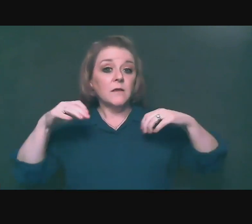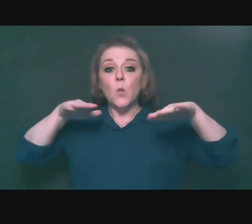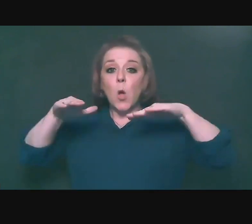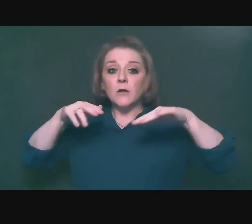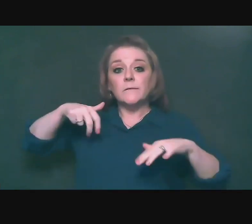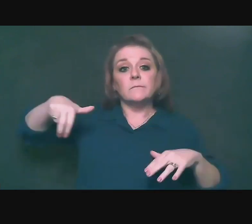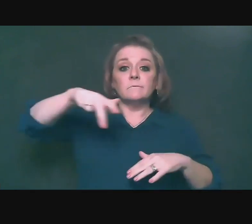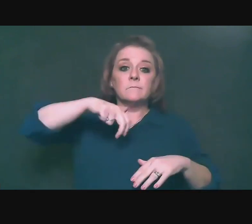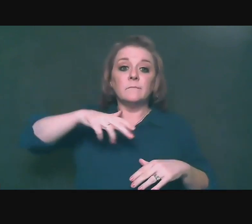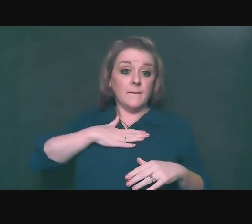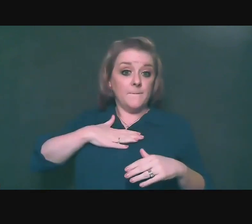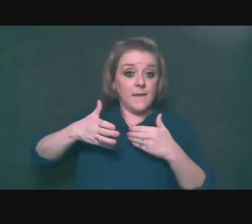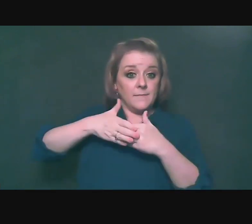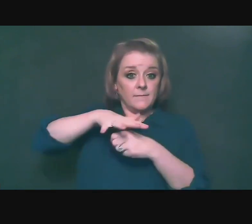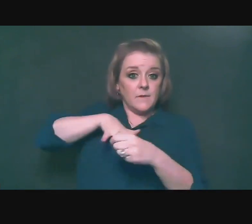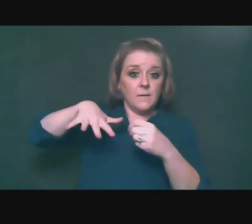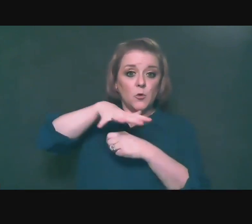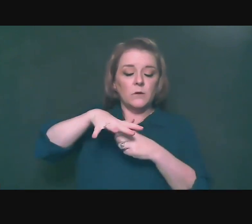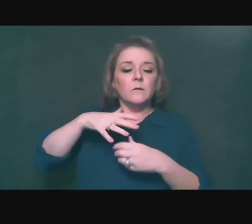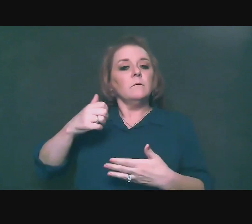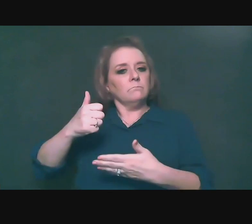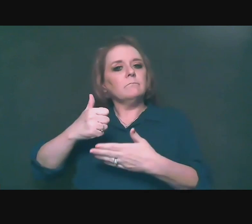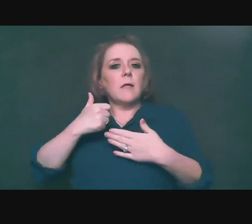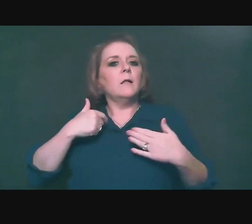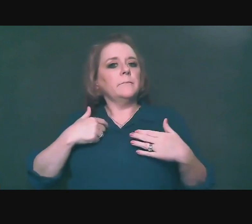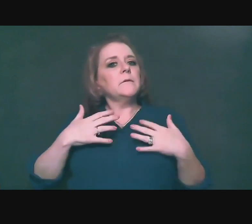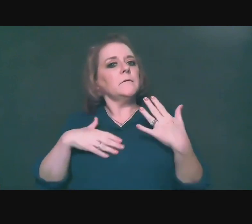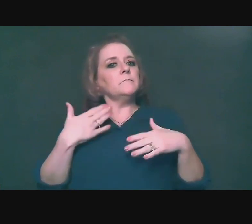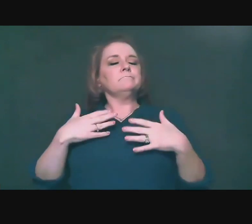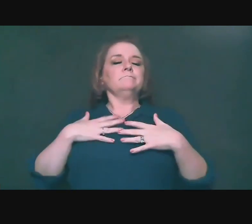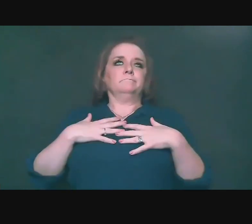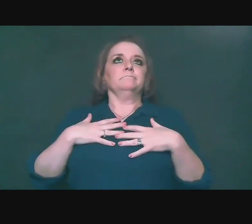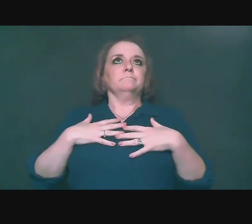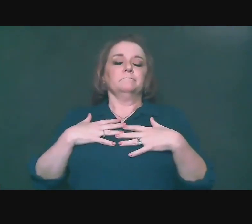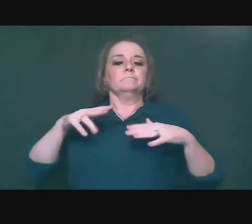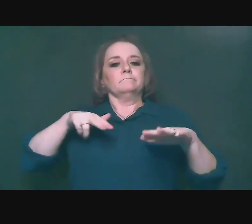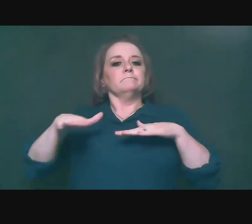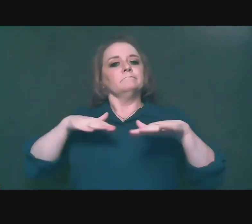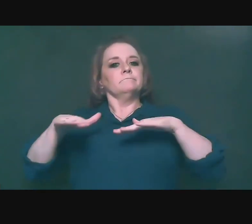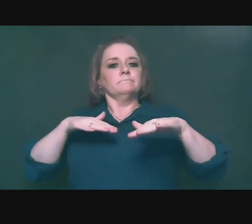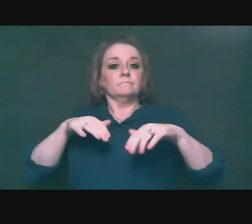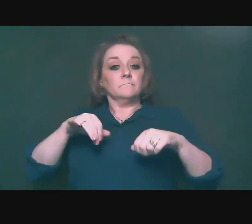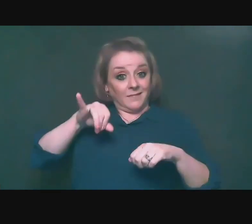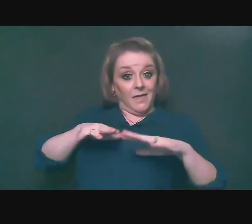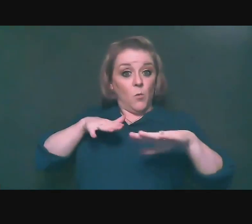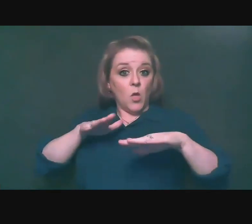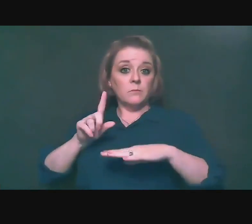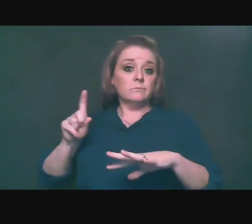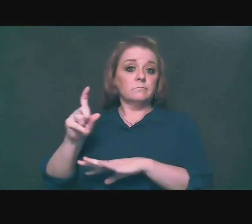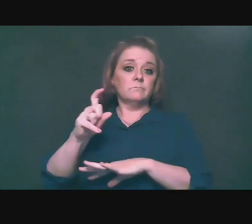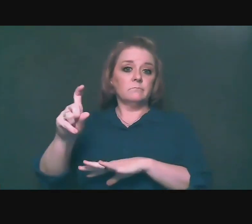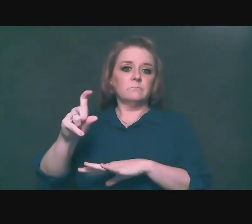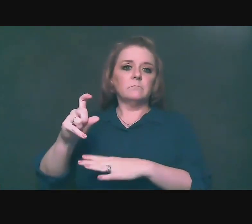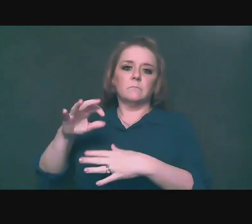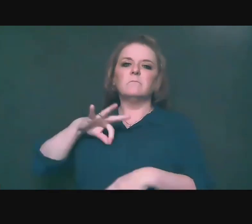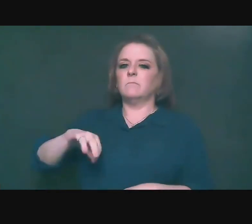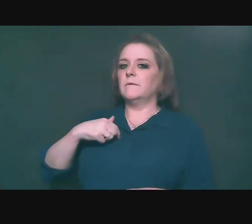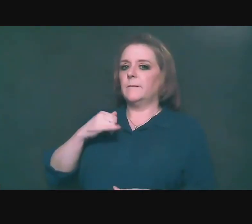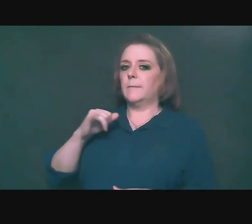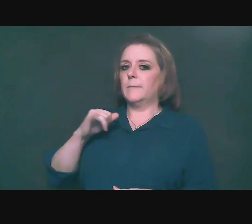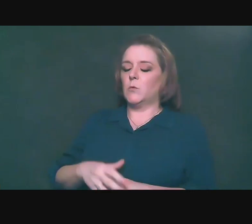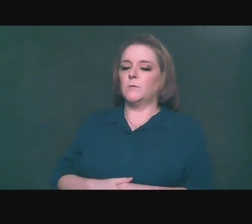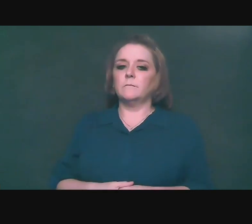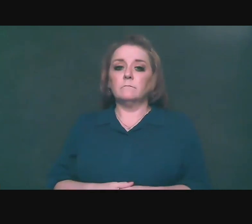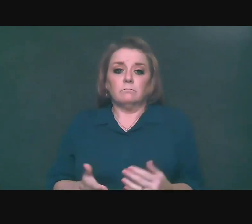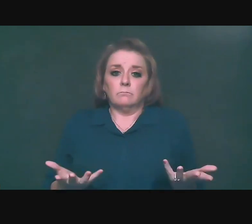my neighborhood helped to fill the time. And it was good for me. Those were personal decisions